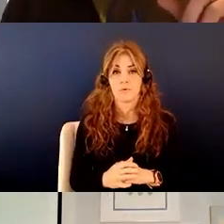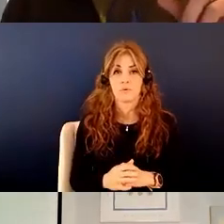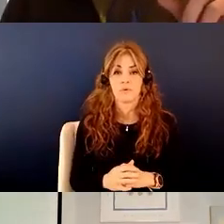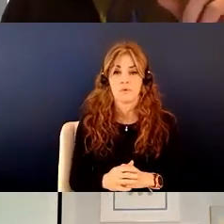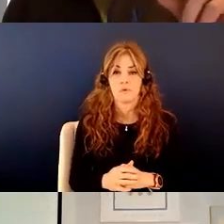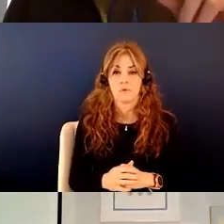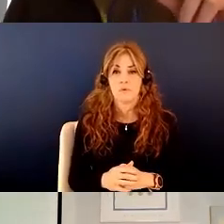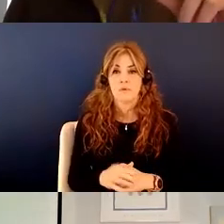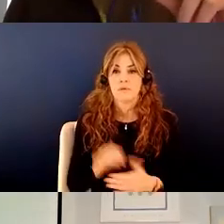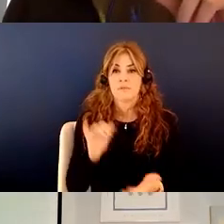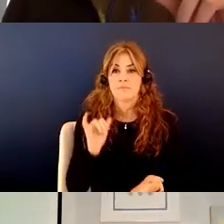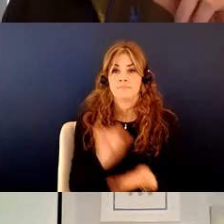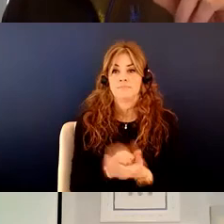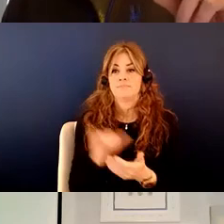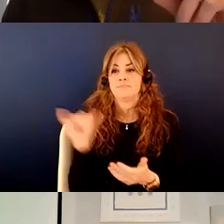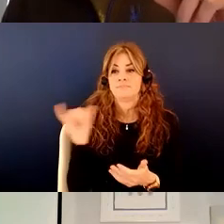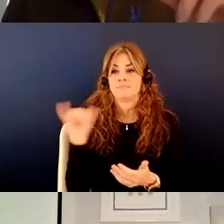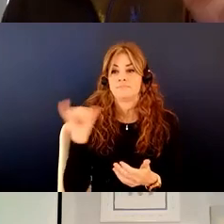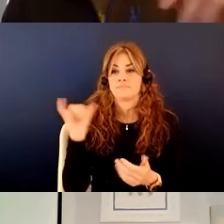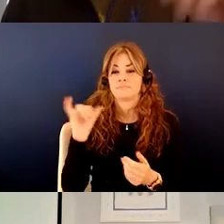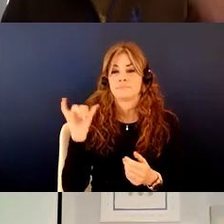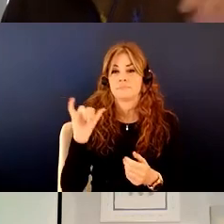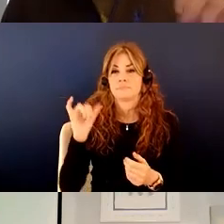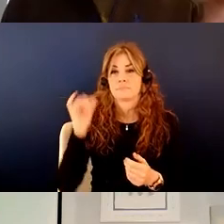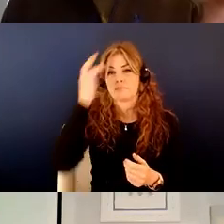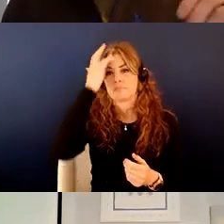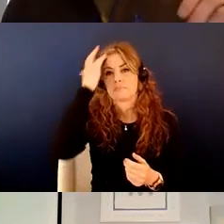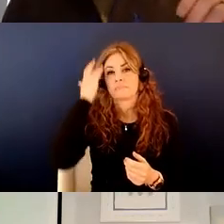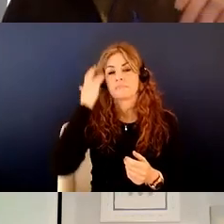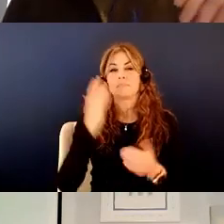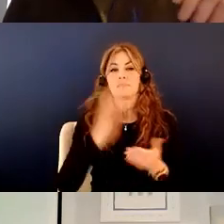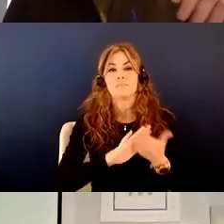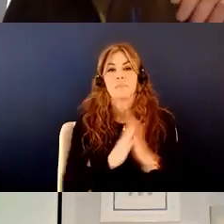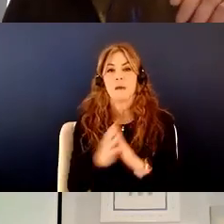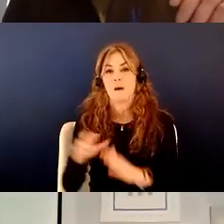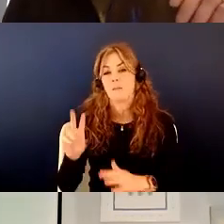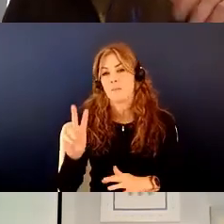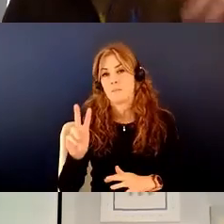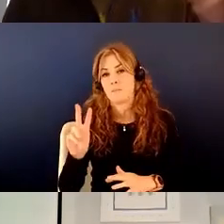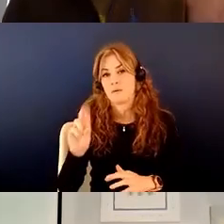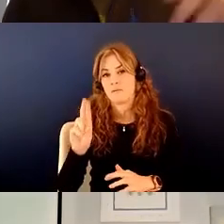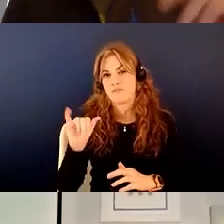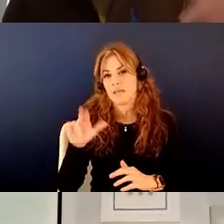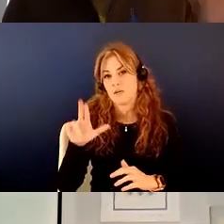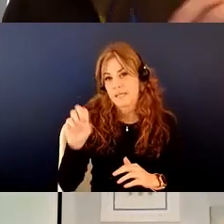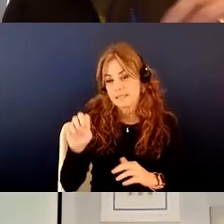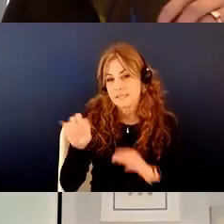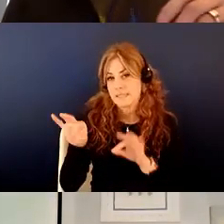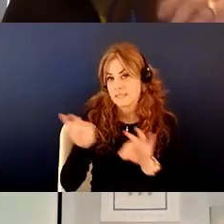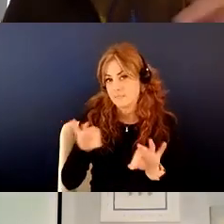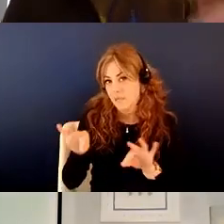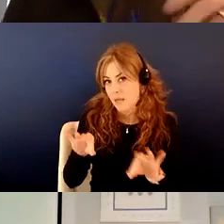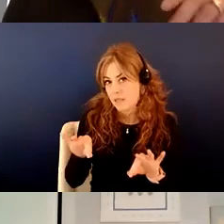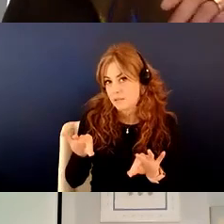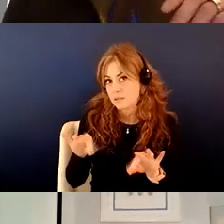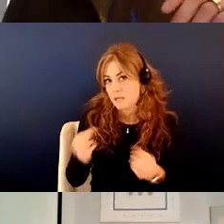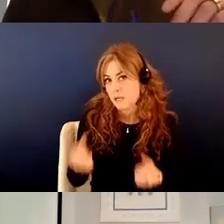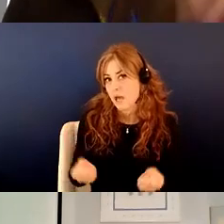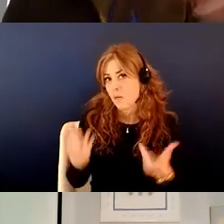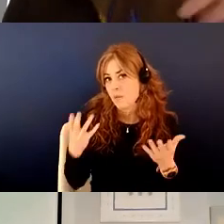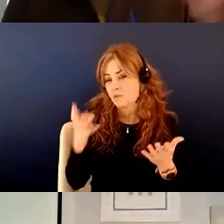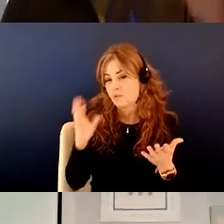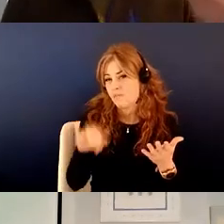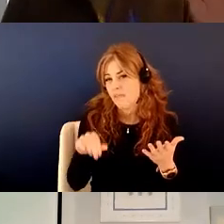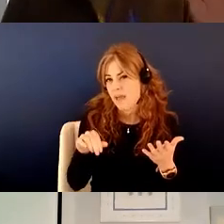as like, turn that into a variance explained sort of parameter, like how much of that variable